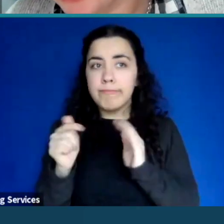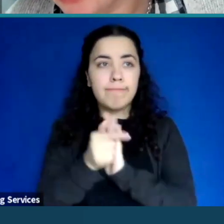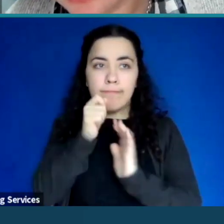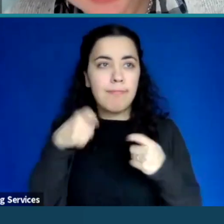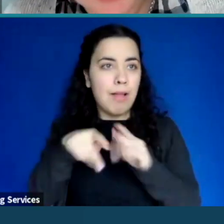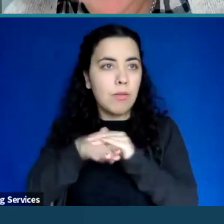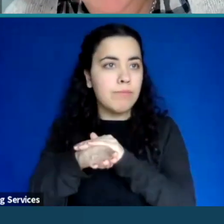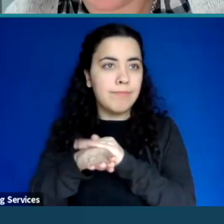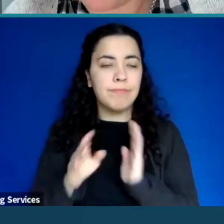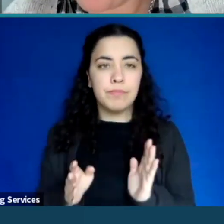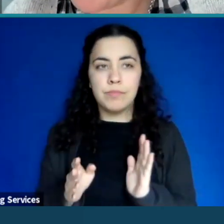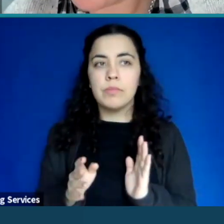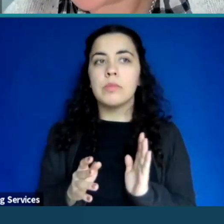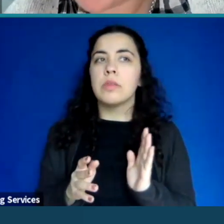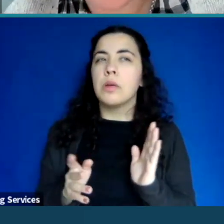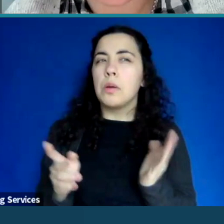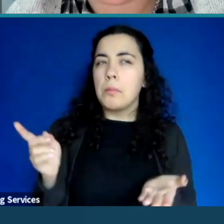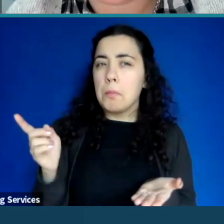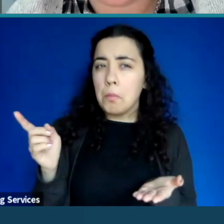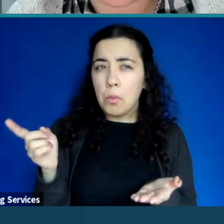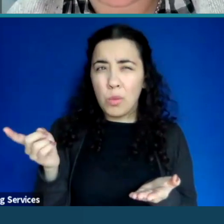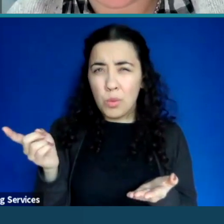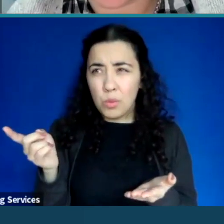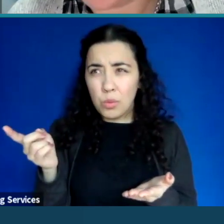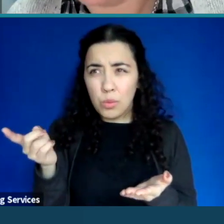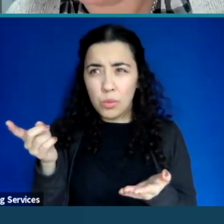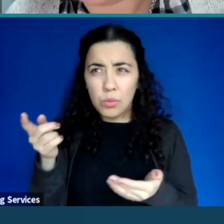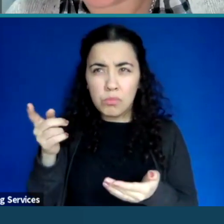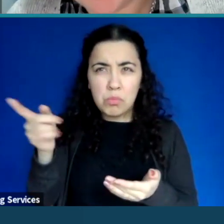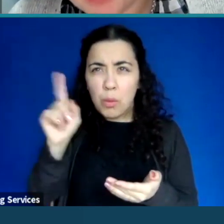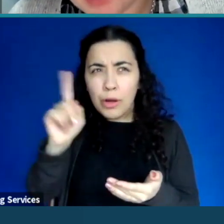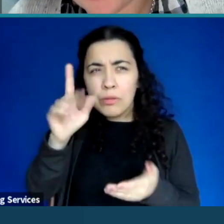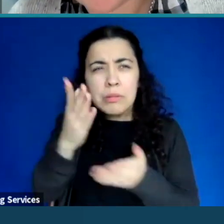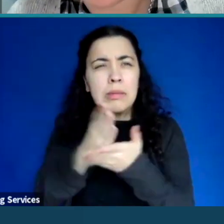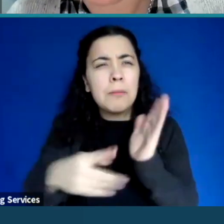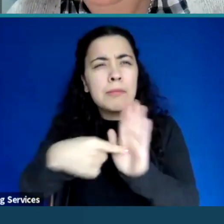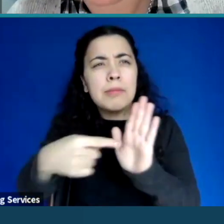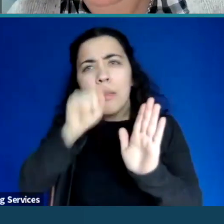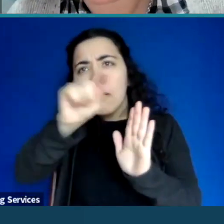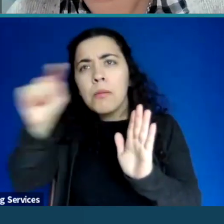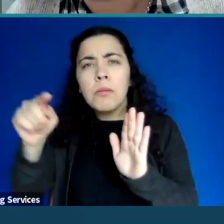to go. So where can't service animals go, and why can't they go there?